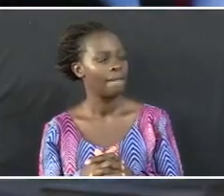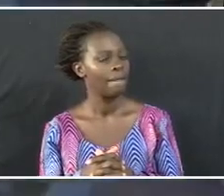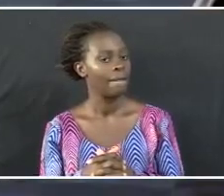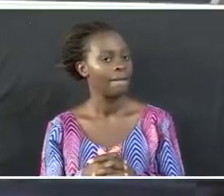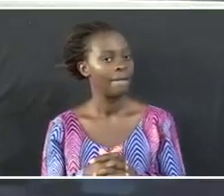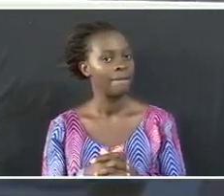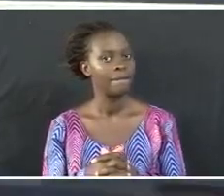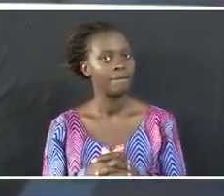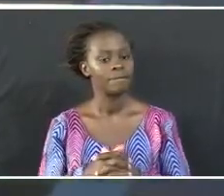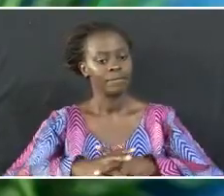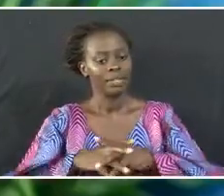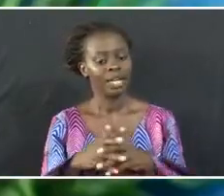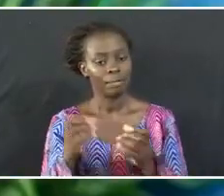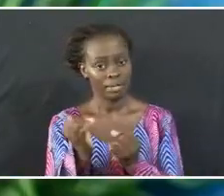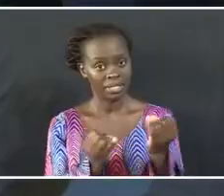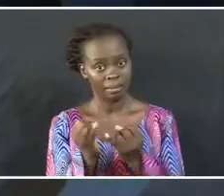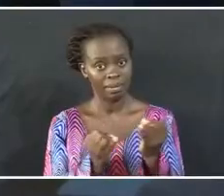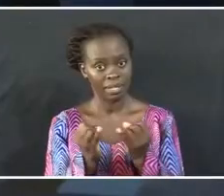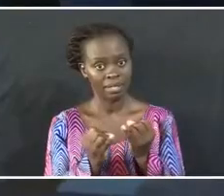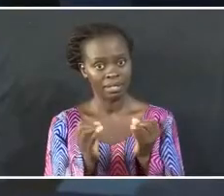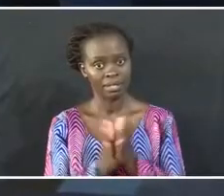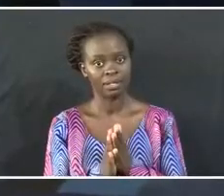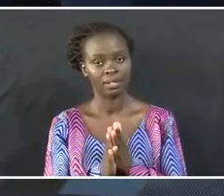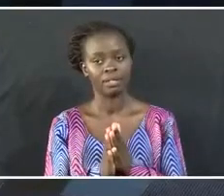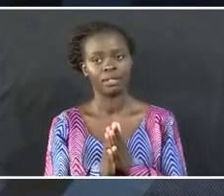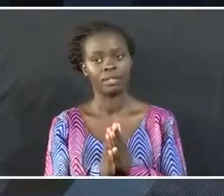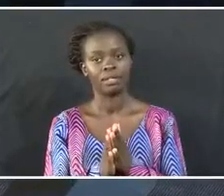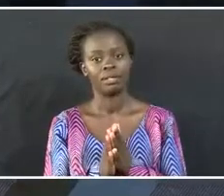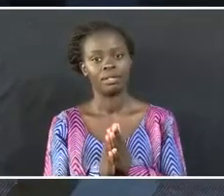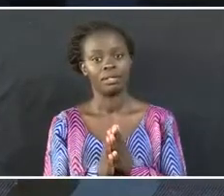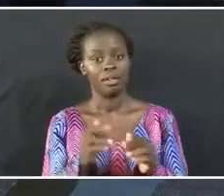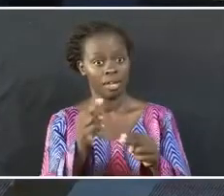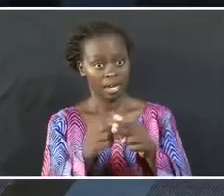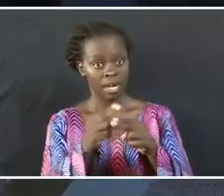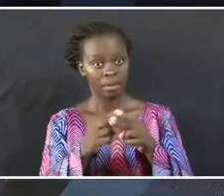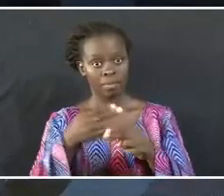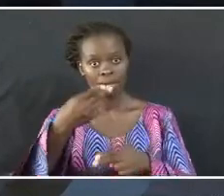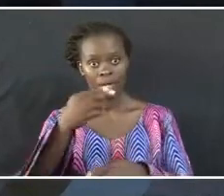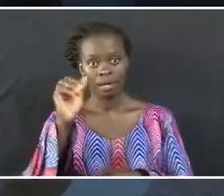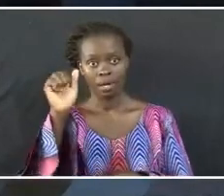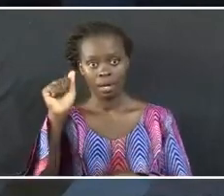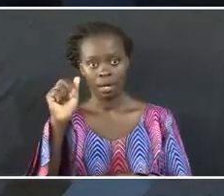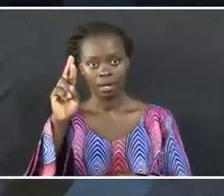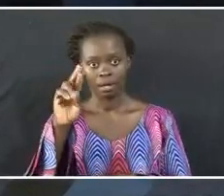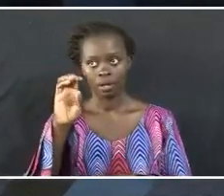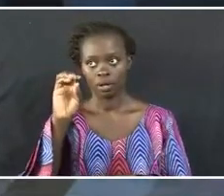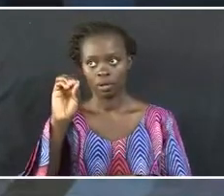Happy Sabbath. My name is Harold and I'm going to sing a song